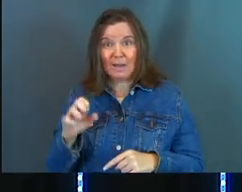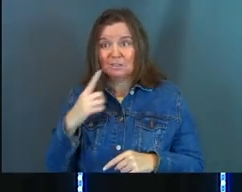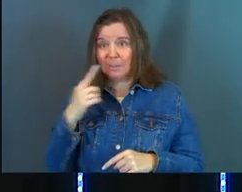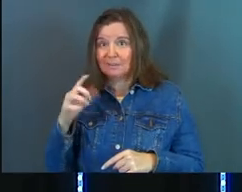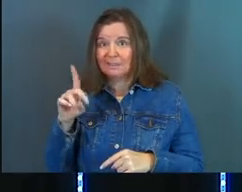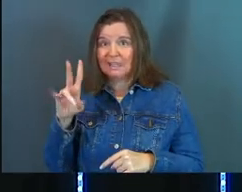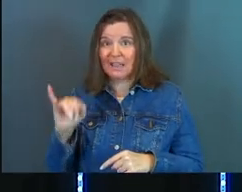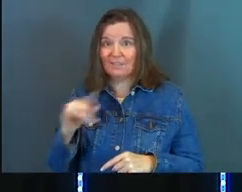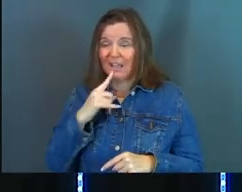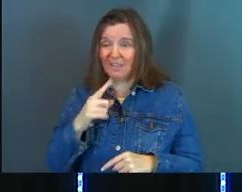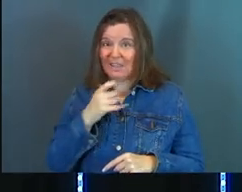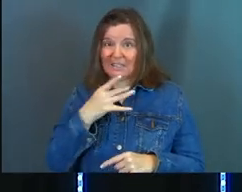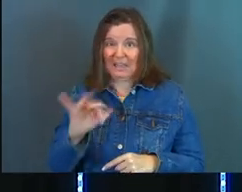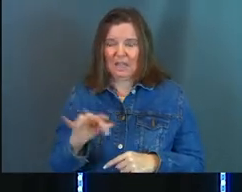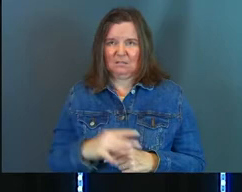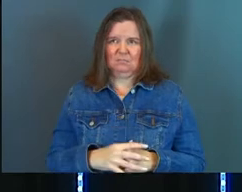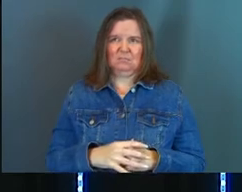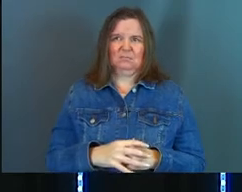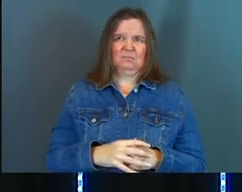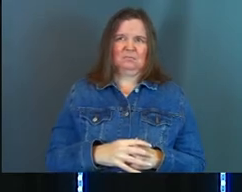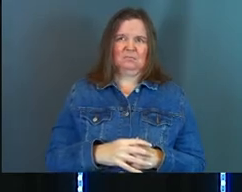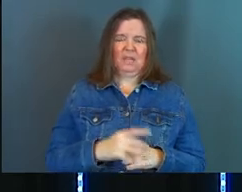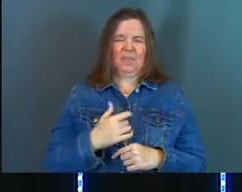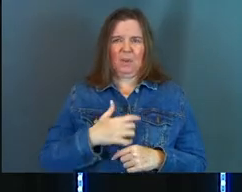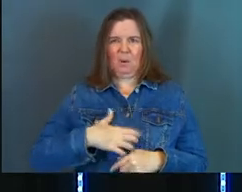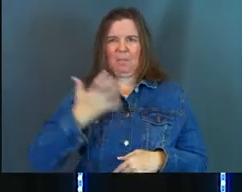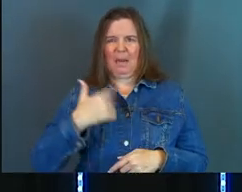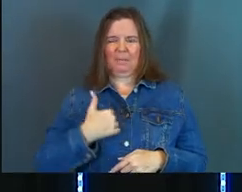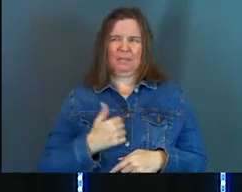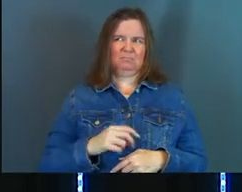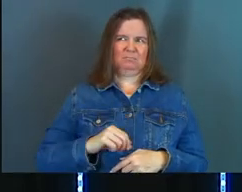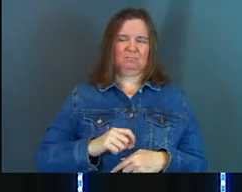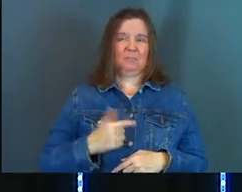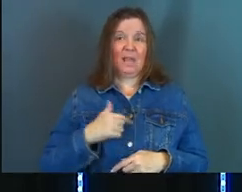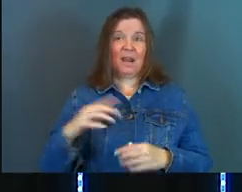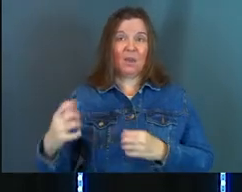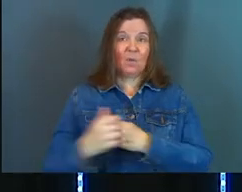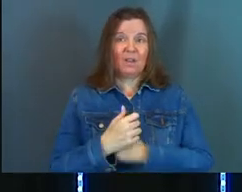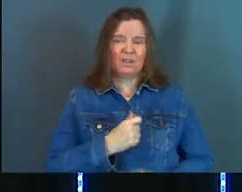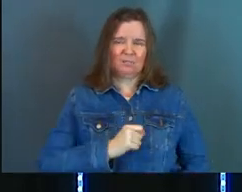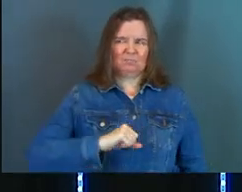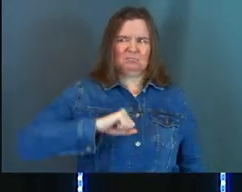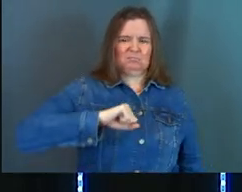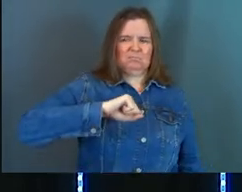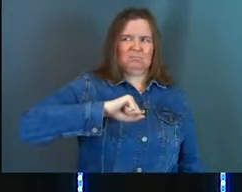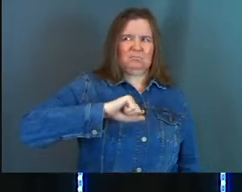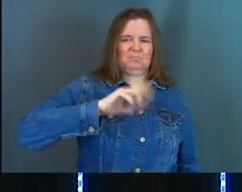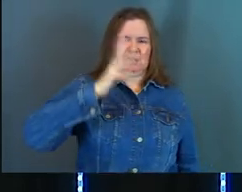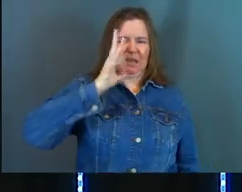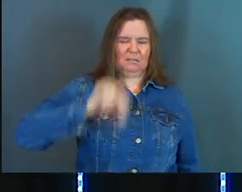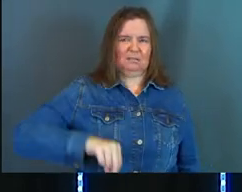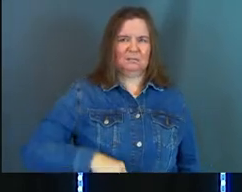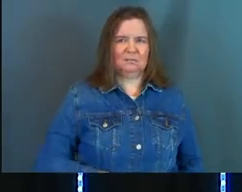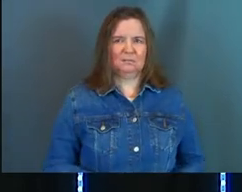or something to Davey, and they did not like it very much, and they were kind of mad at me in the moment, and I go in for a hug, and they're like,